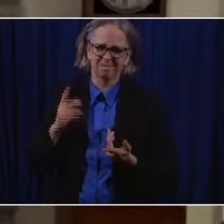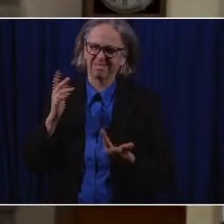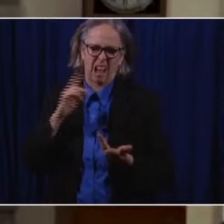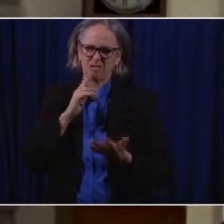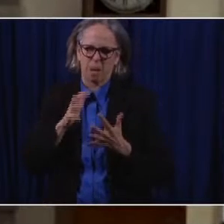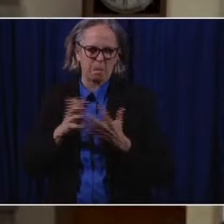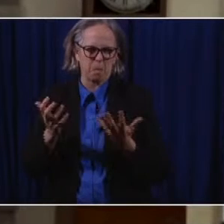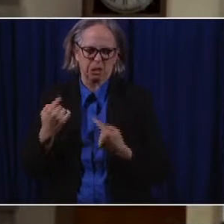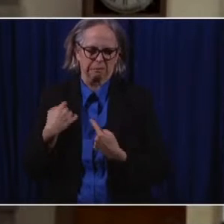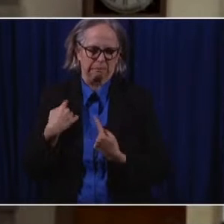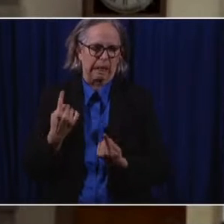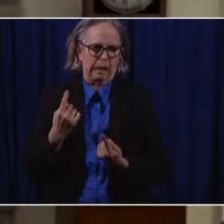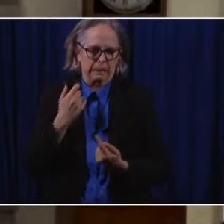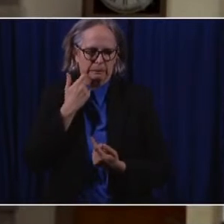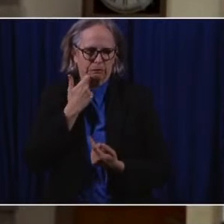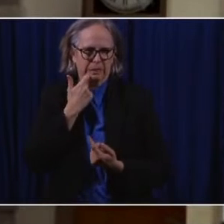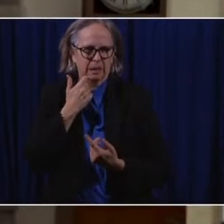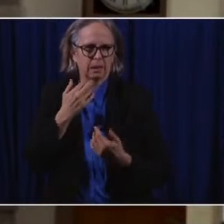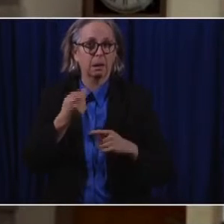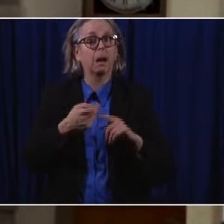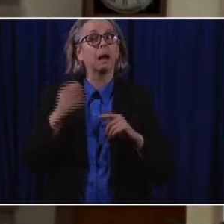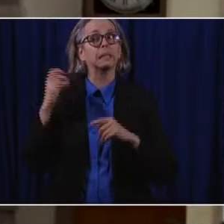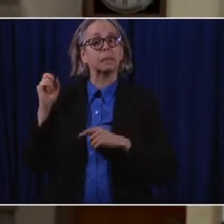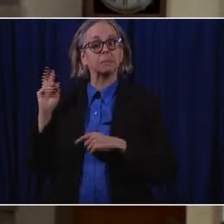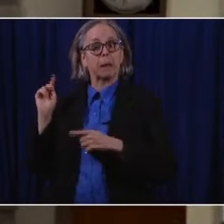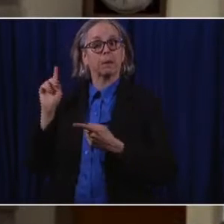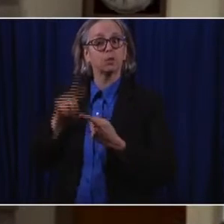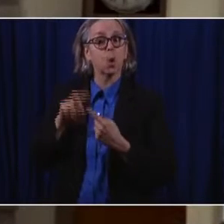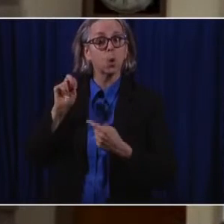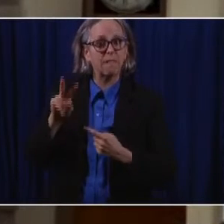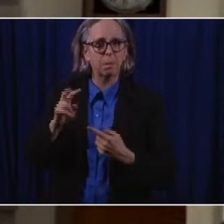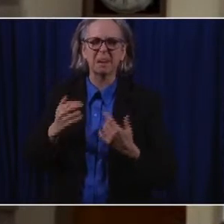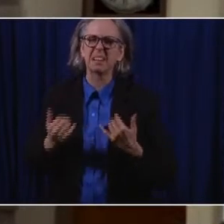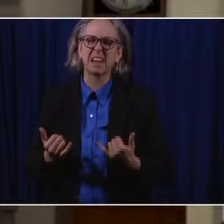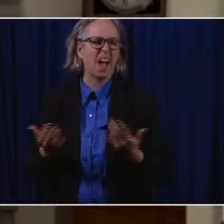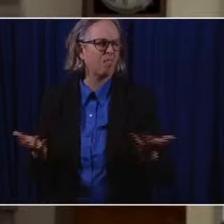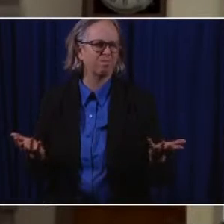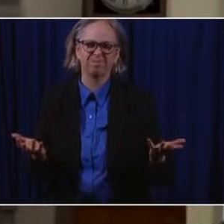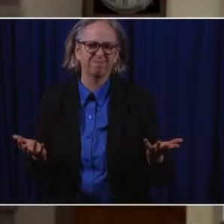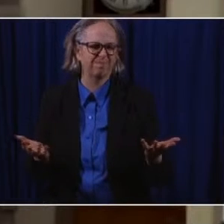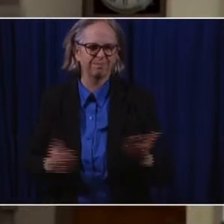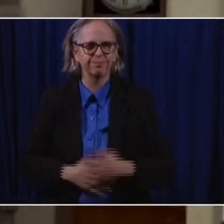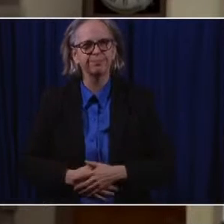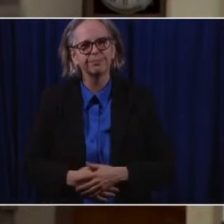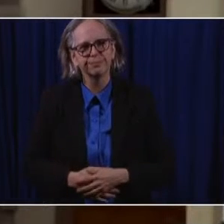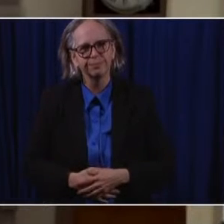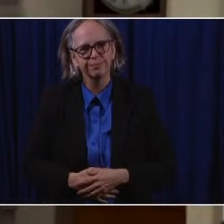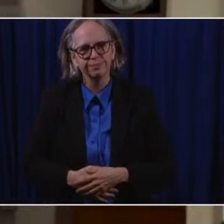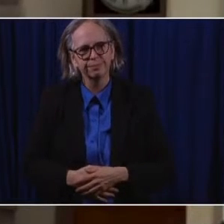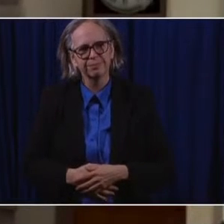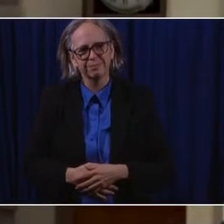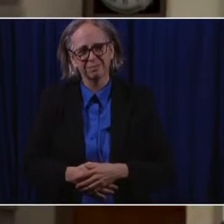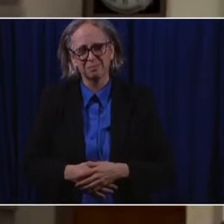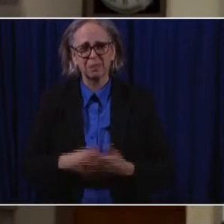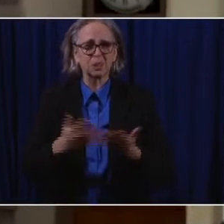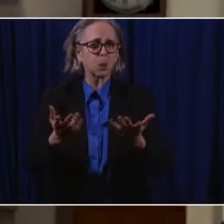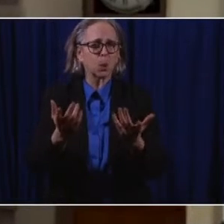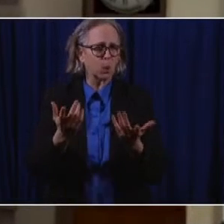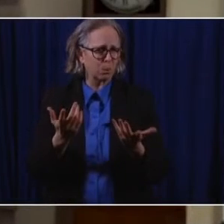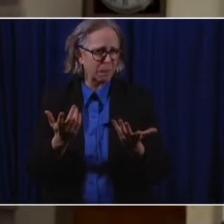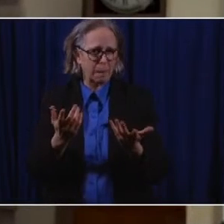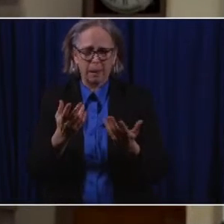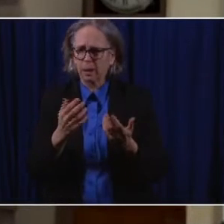on less meaning. So what I, again, would advise everyone to do is look at what's going on in your hospitals. Look at what's going